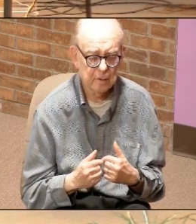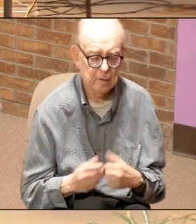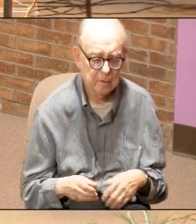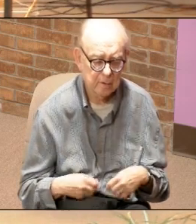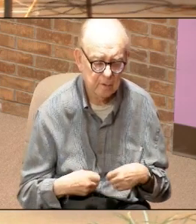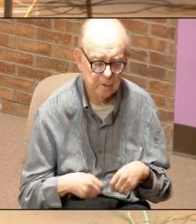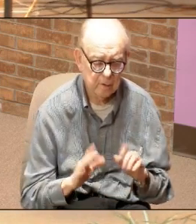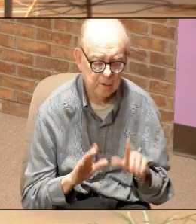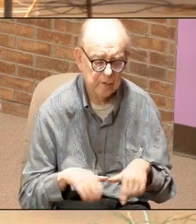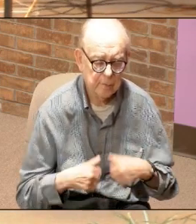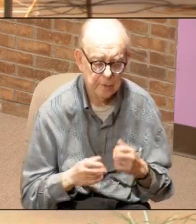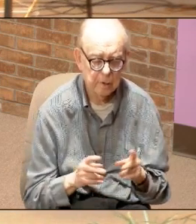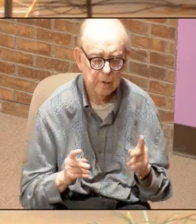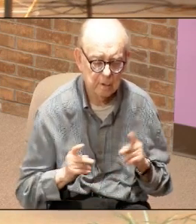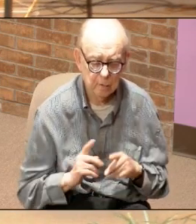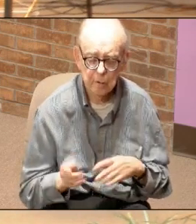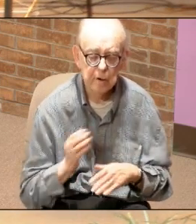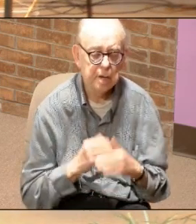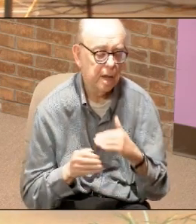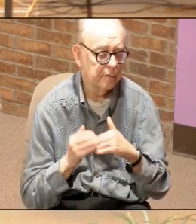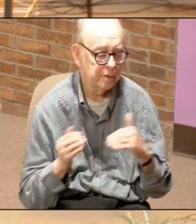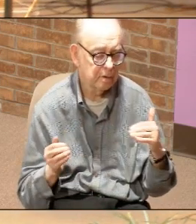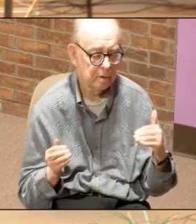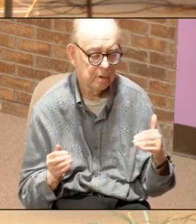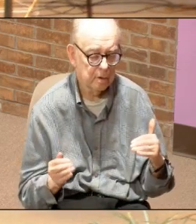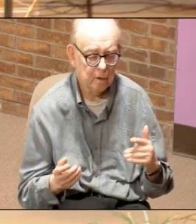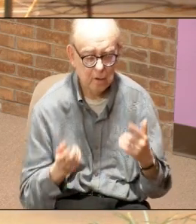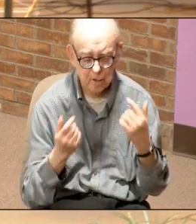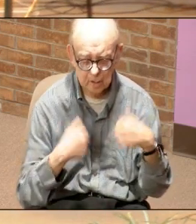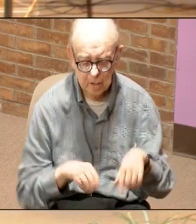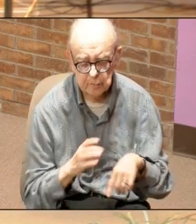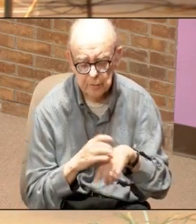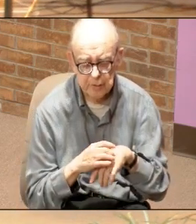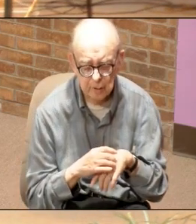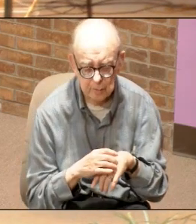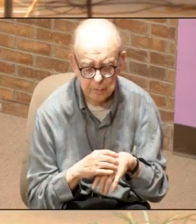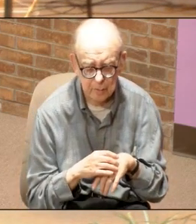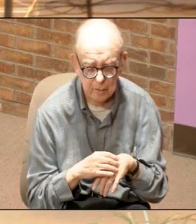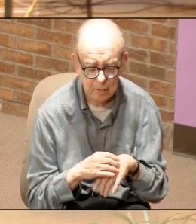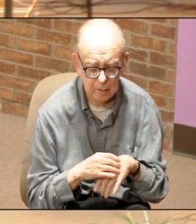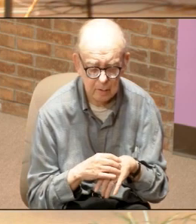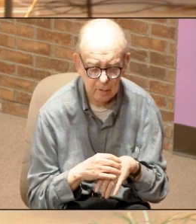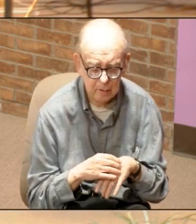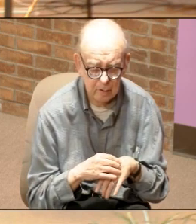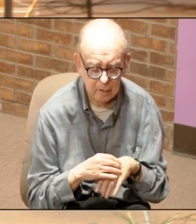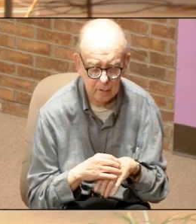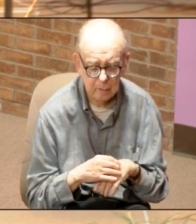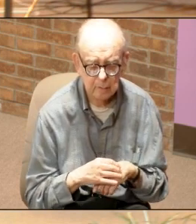and gave up his position in heaven to come to this earth